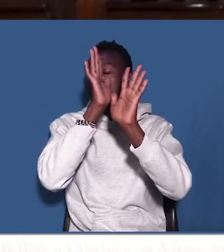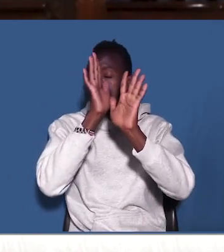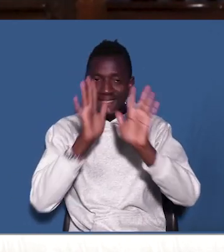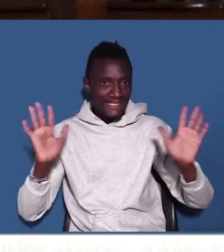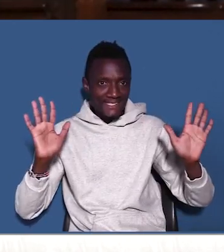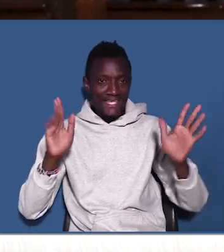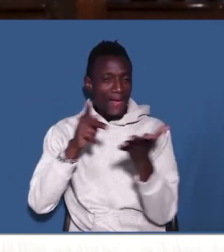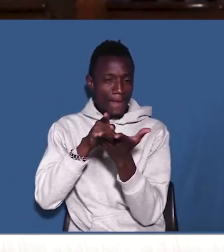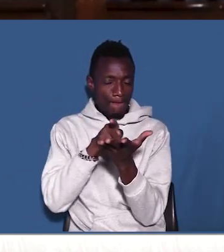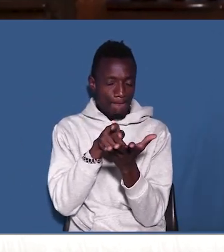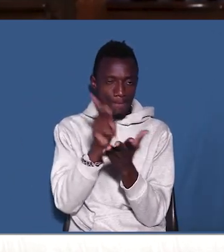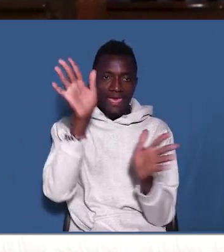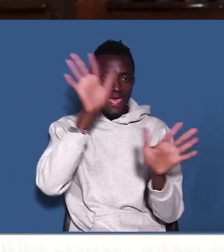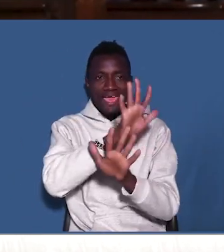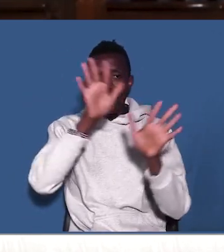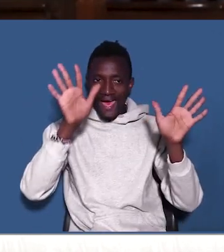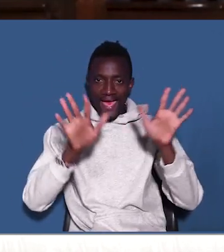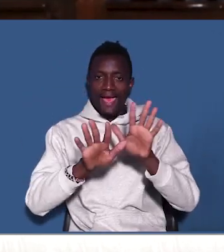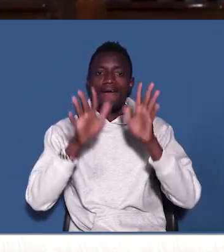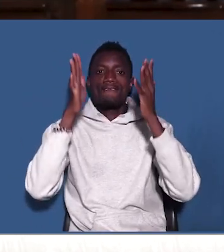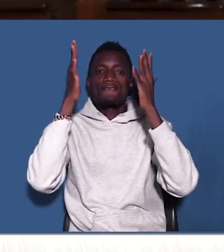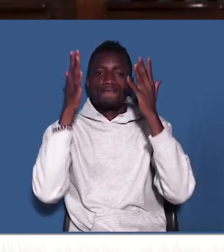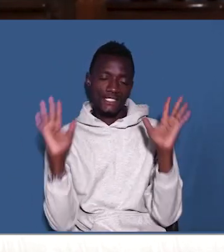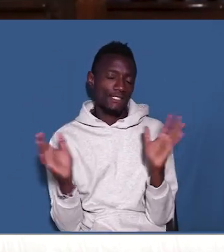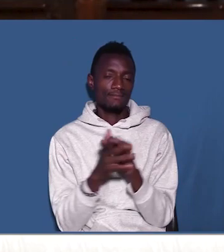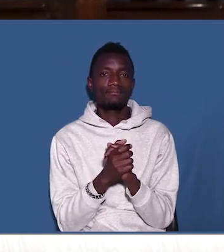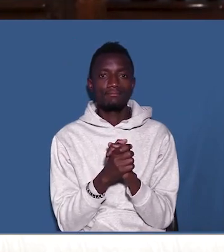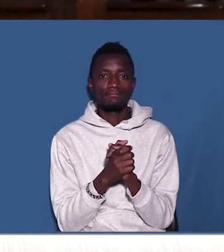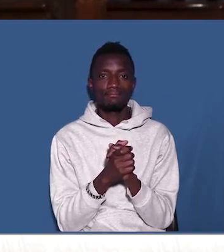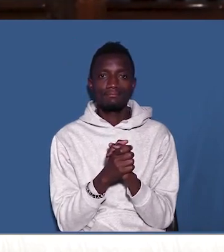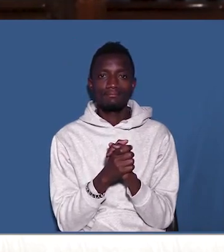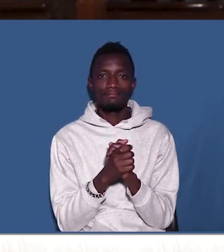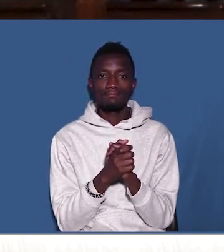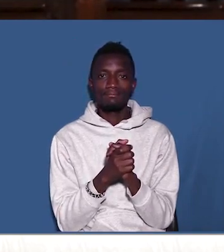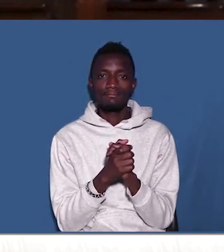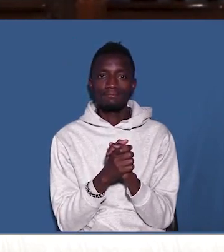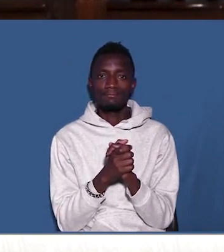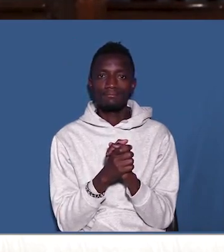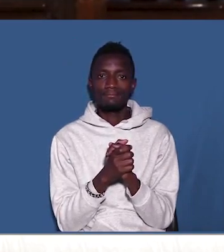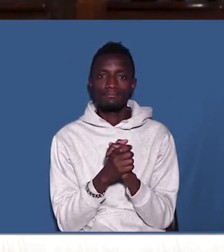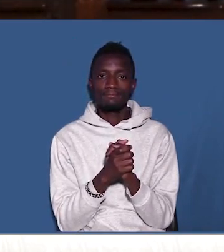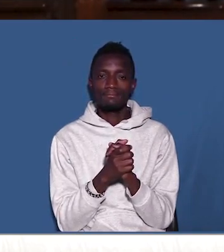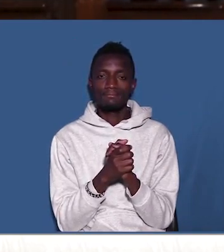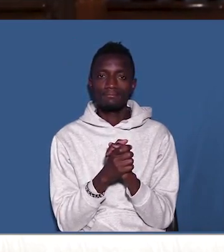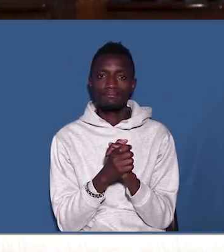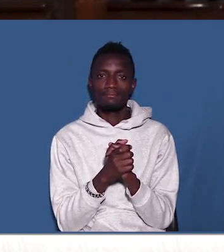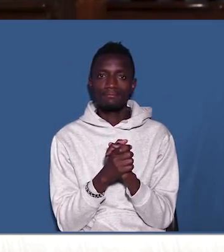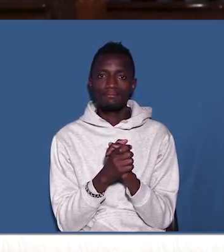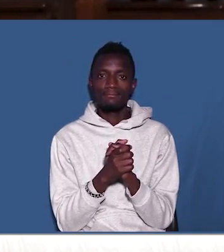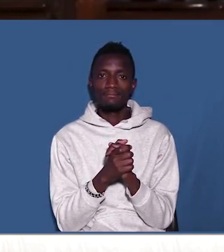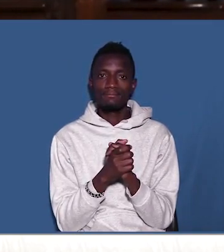men. Nor will there be anything more done to